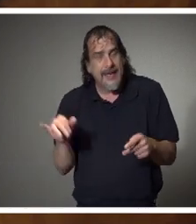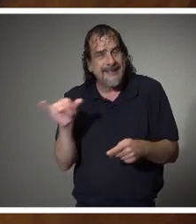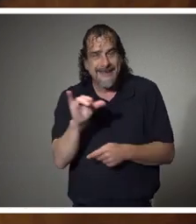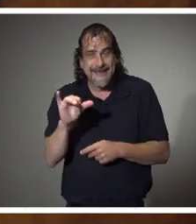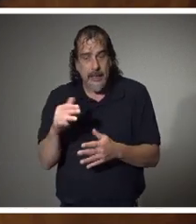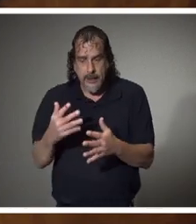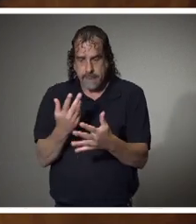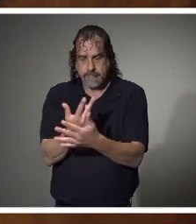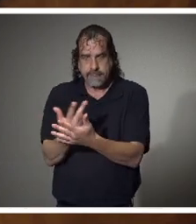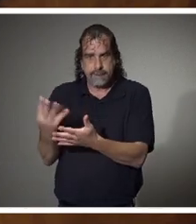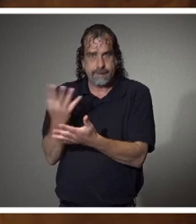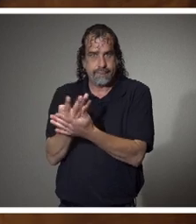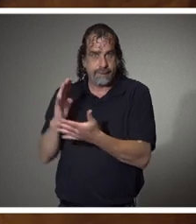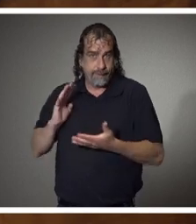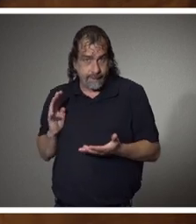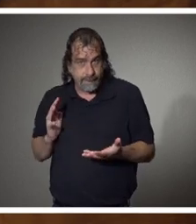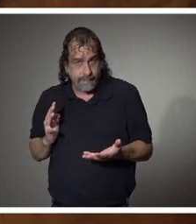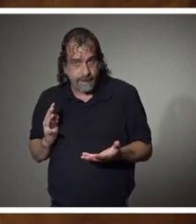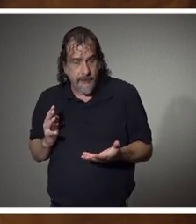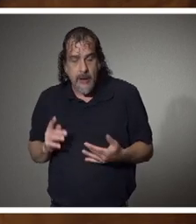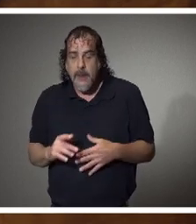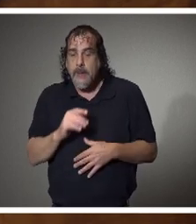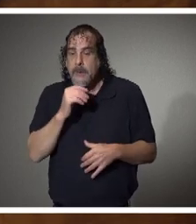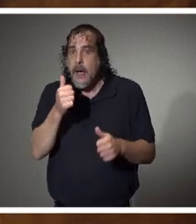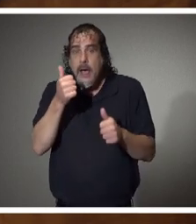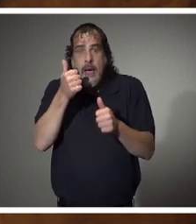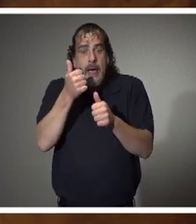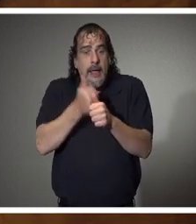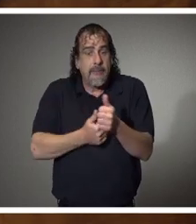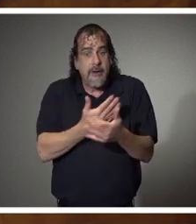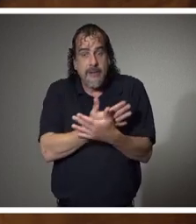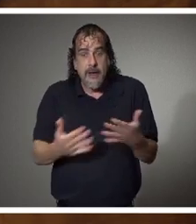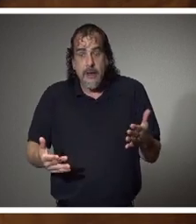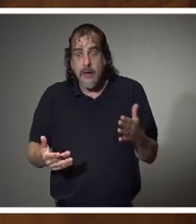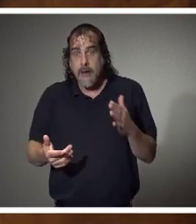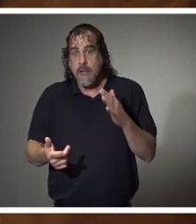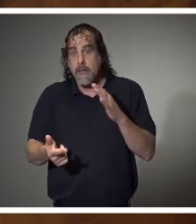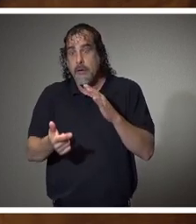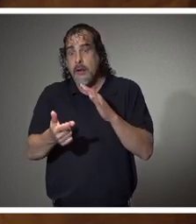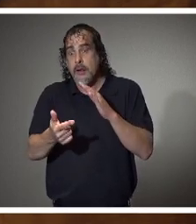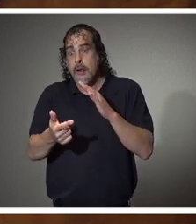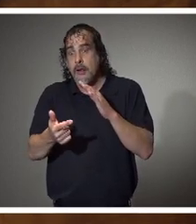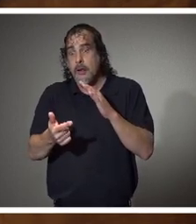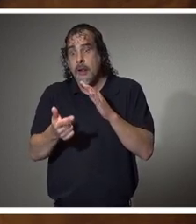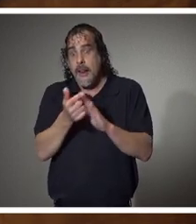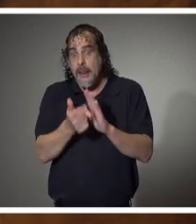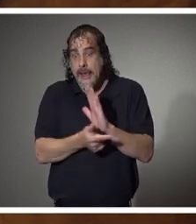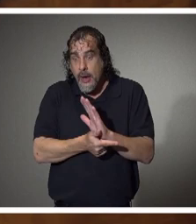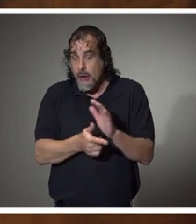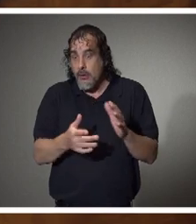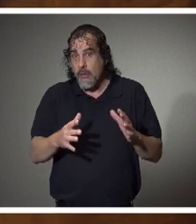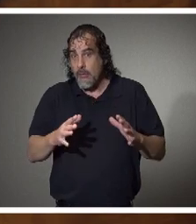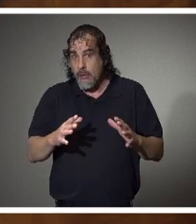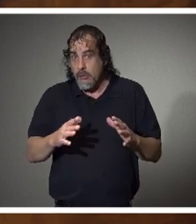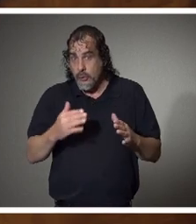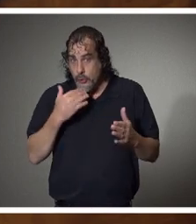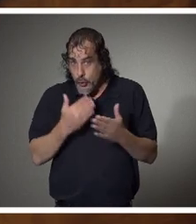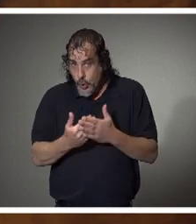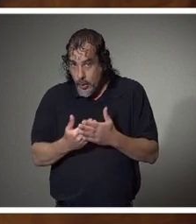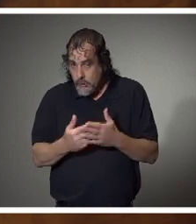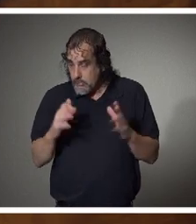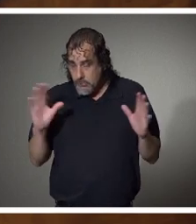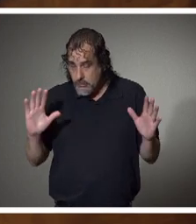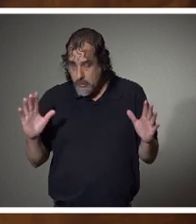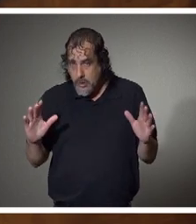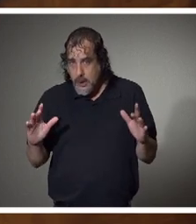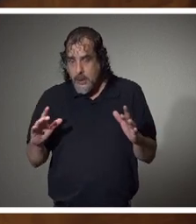just as it did before. Not everything that is legal is wise. There is no government replacement